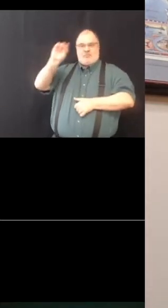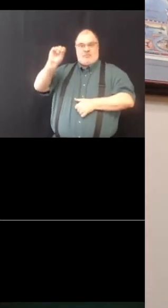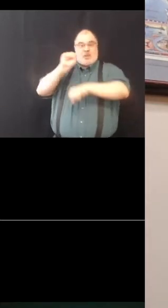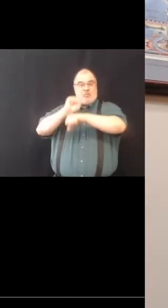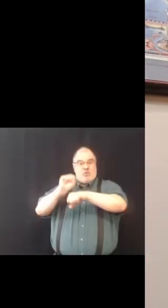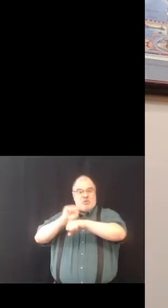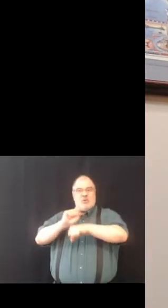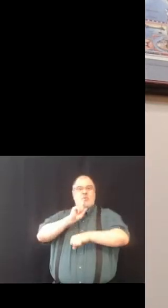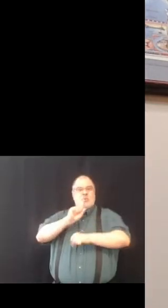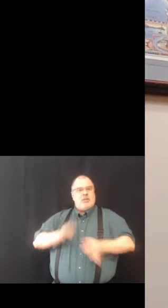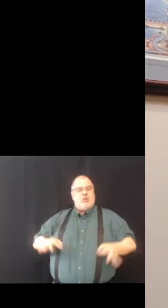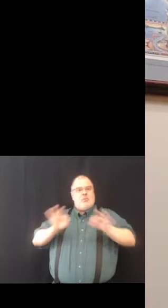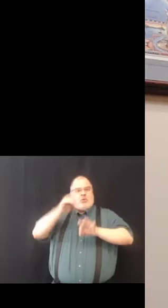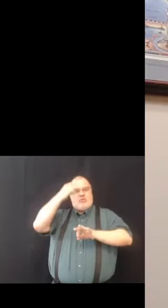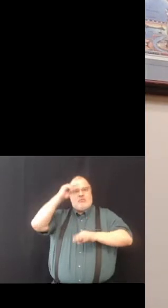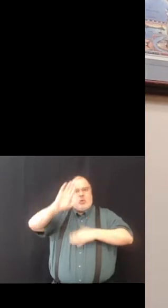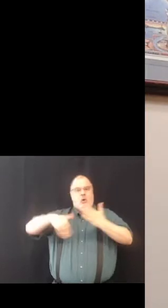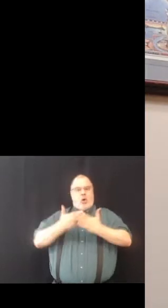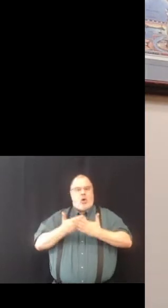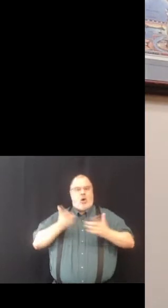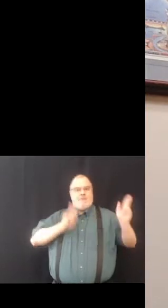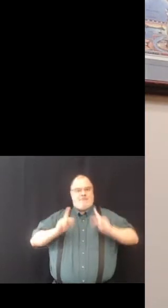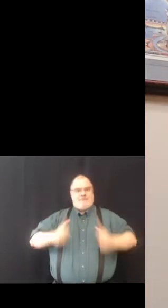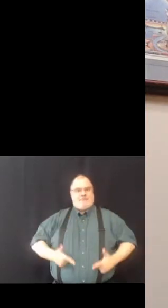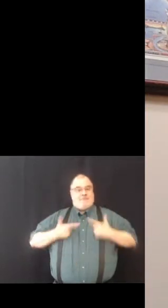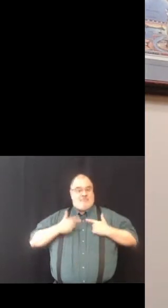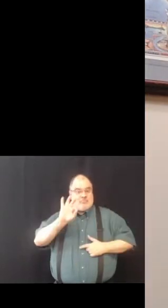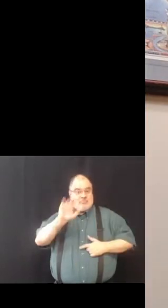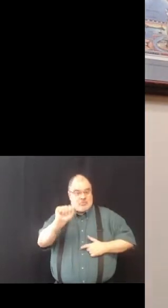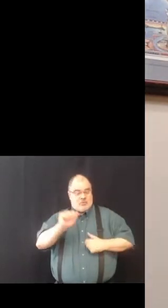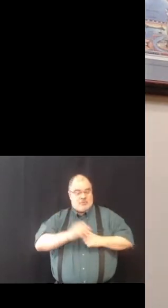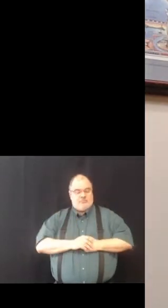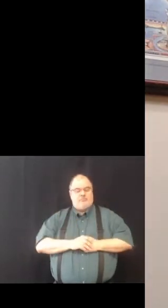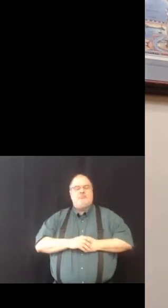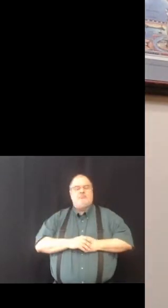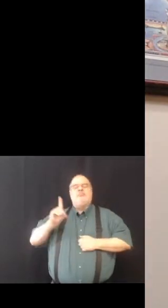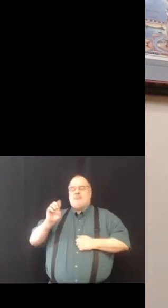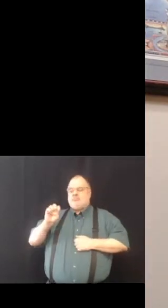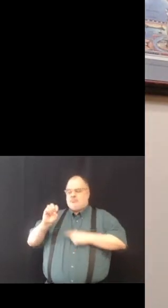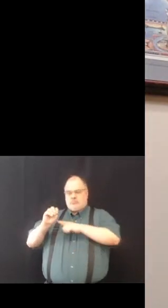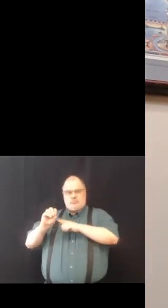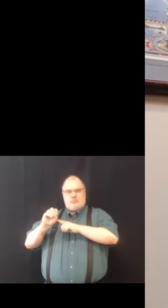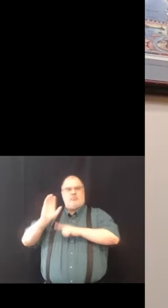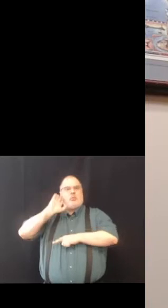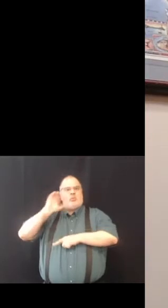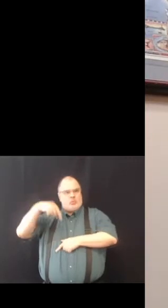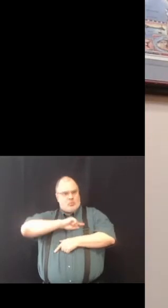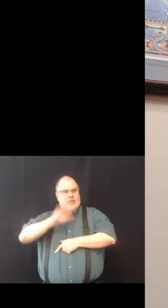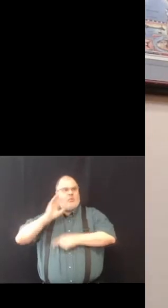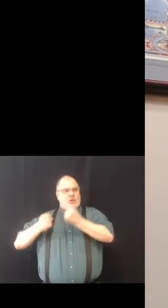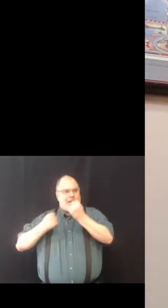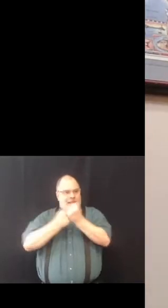all Floridians, and here at the Department of Economic Opportunity, we stand ready to continue assisting job-seeking Floridians and